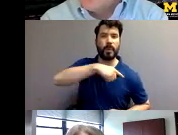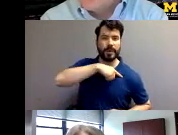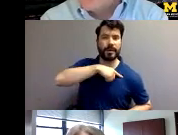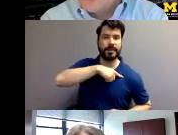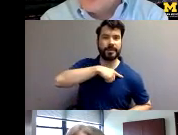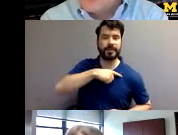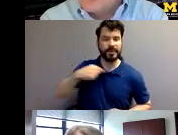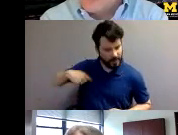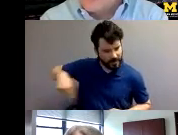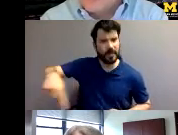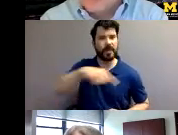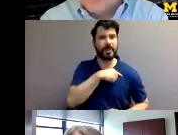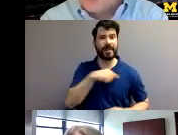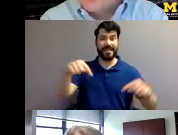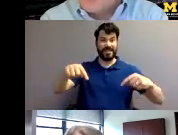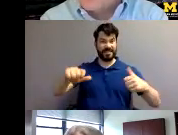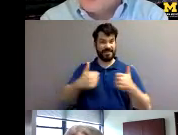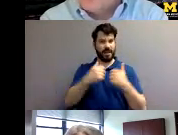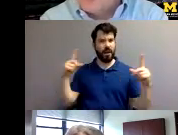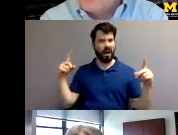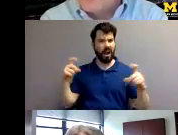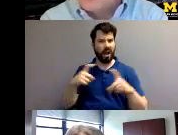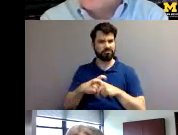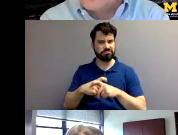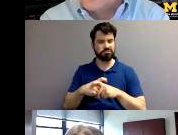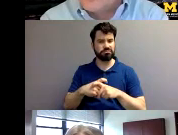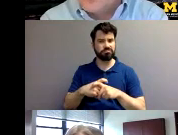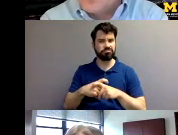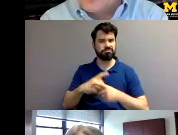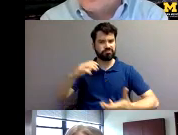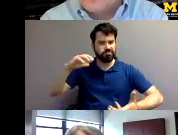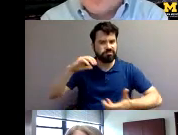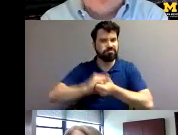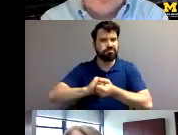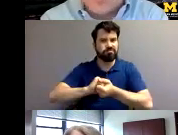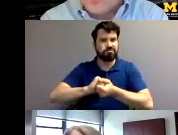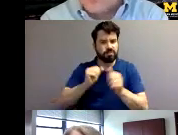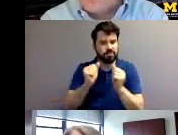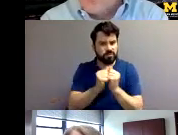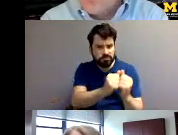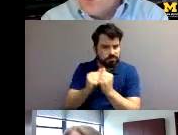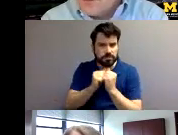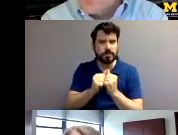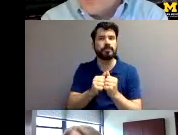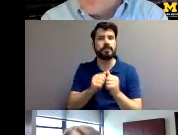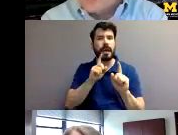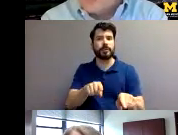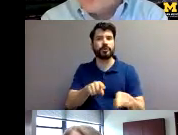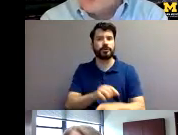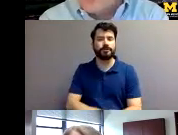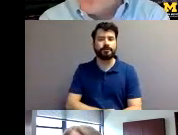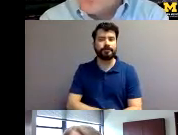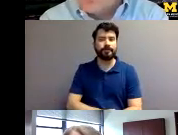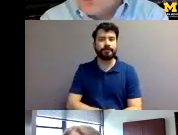These are complex challenges, and it's going to take a team to solve them. So thank you for that question. With that, actually,